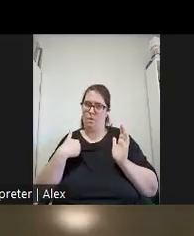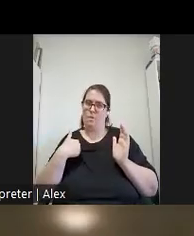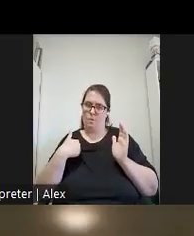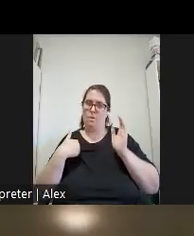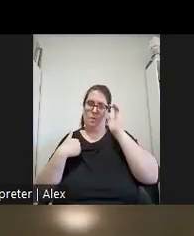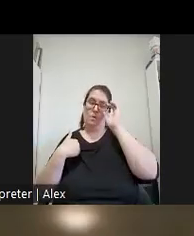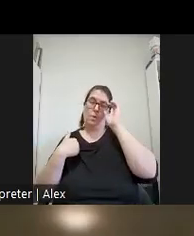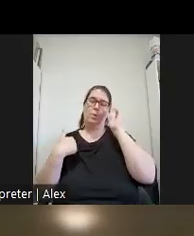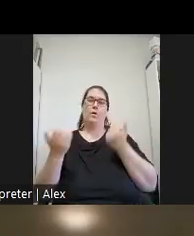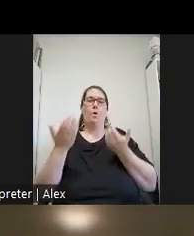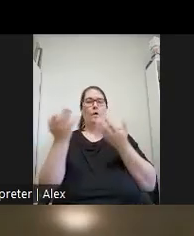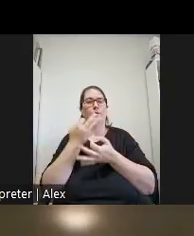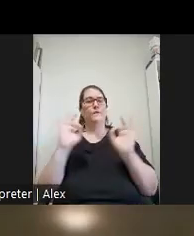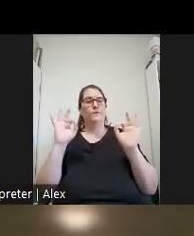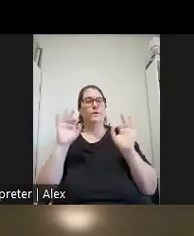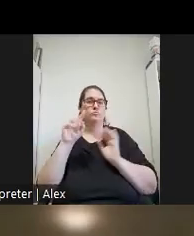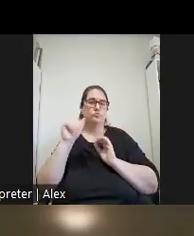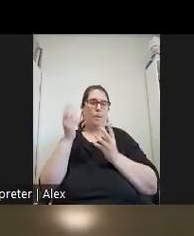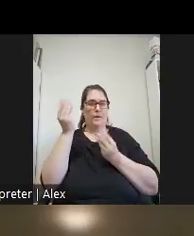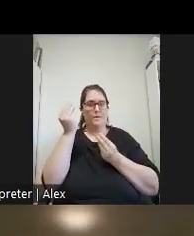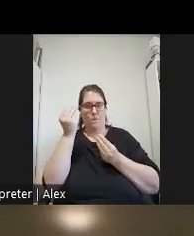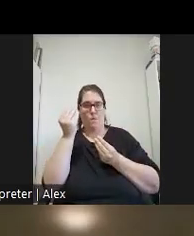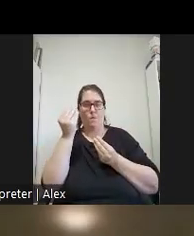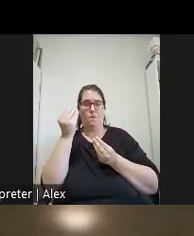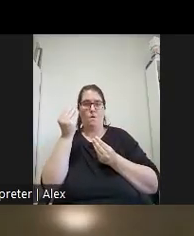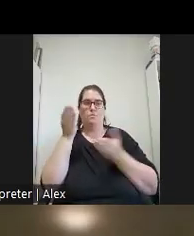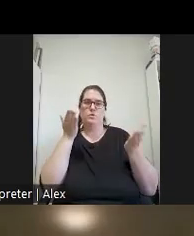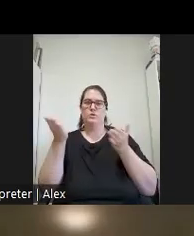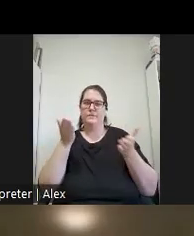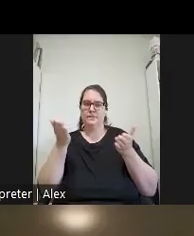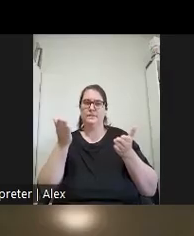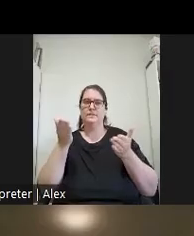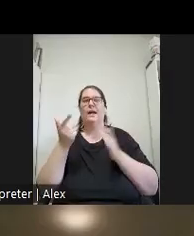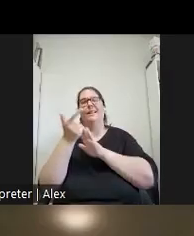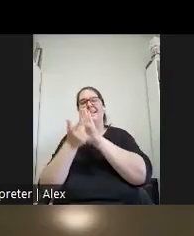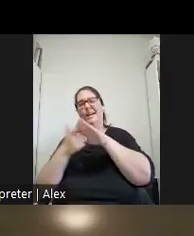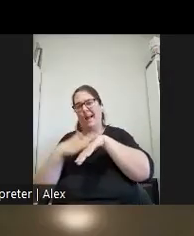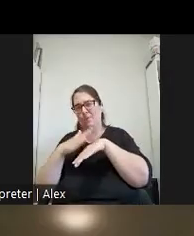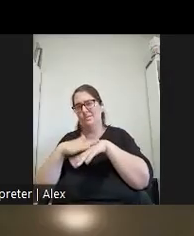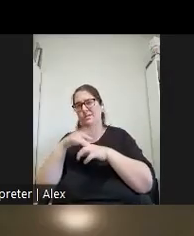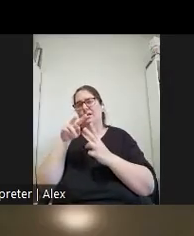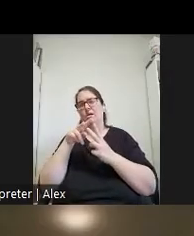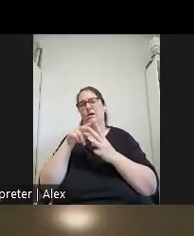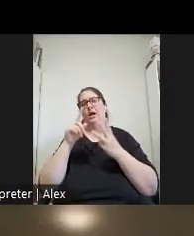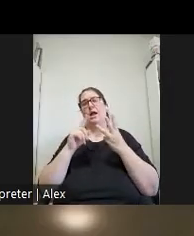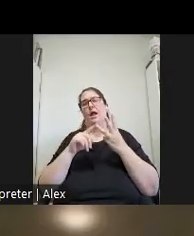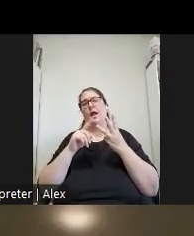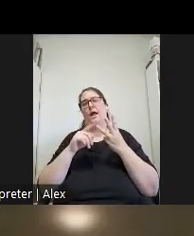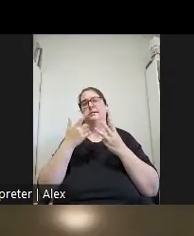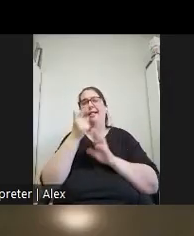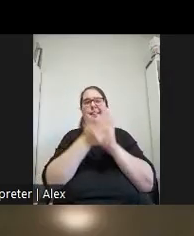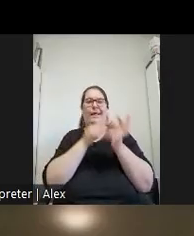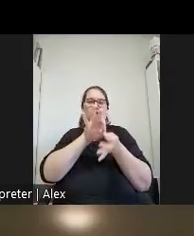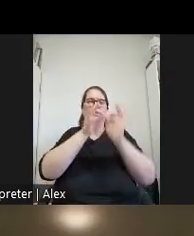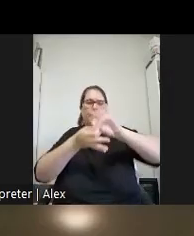offer free trauma-informed services in legal counseling and interpretation. So those are our